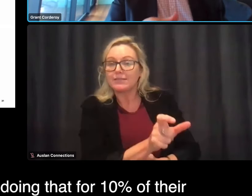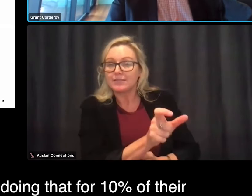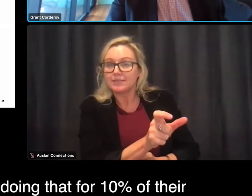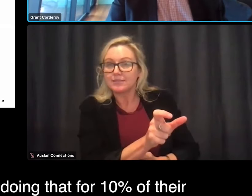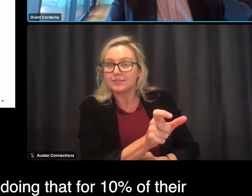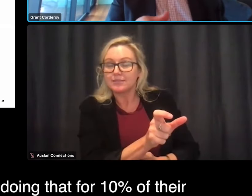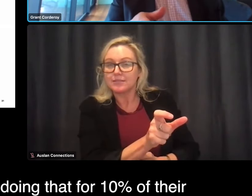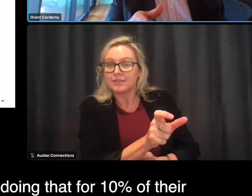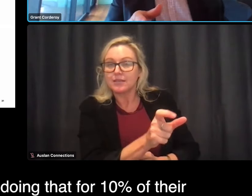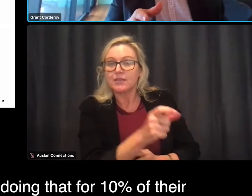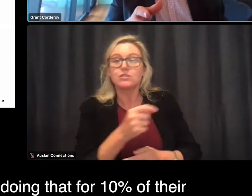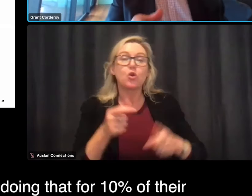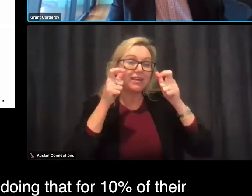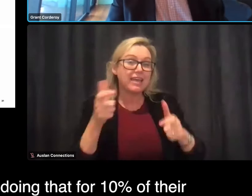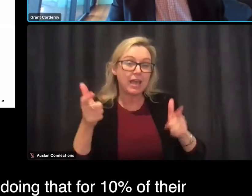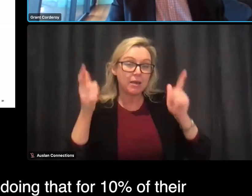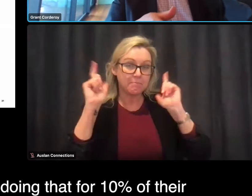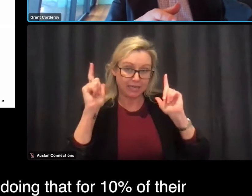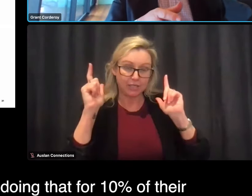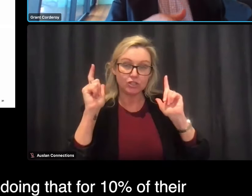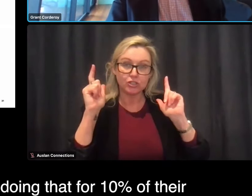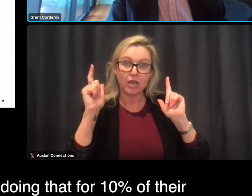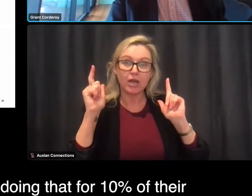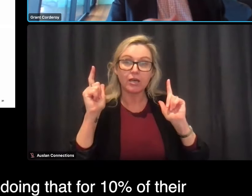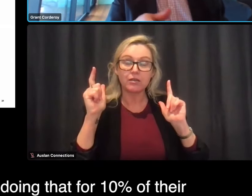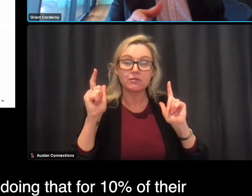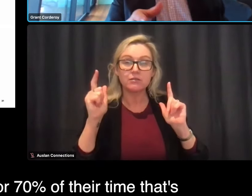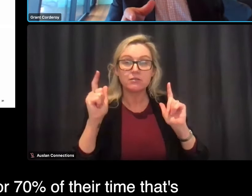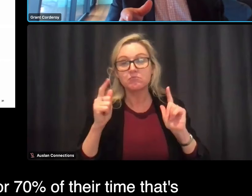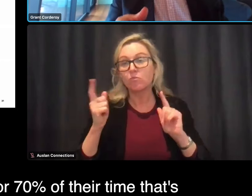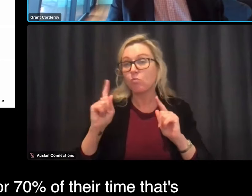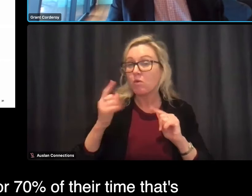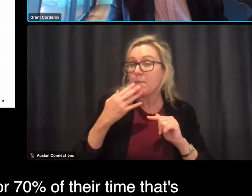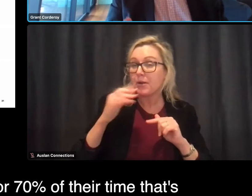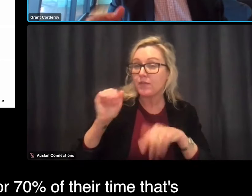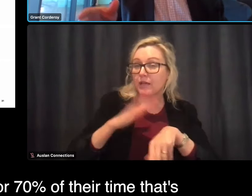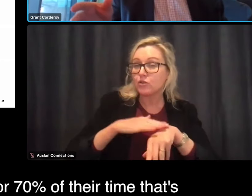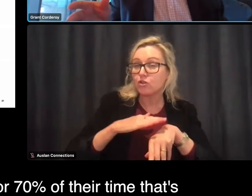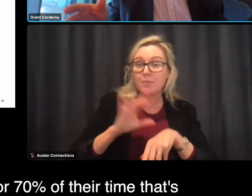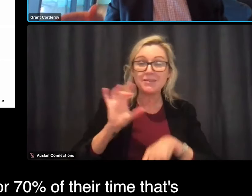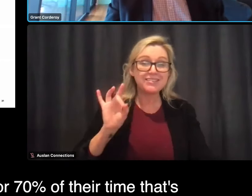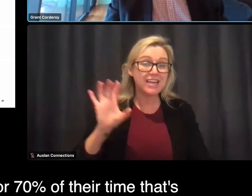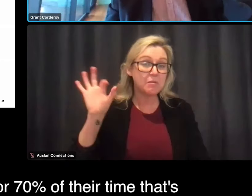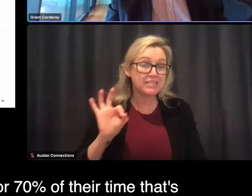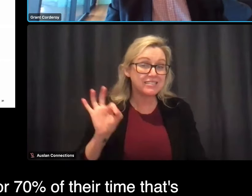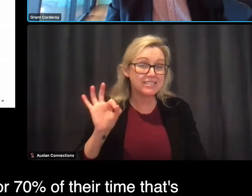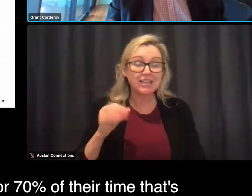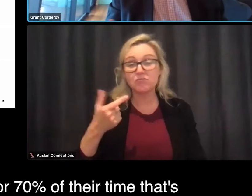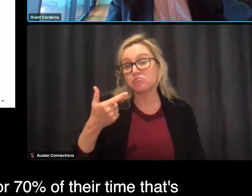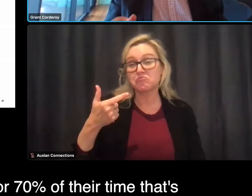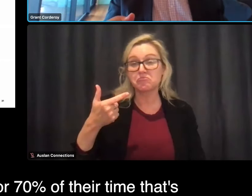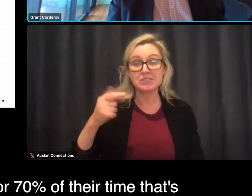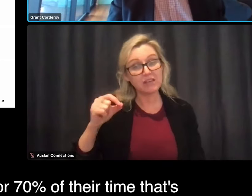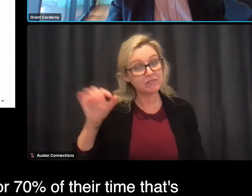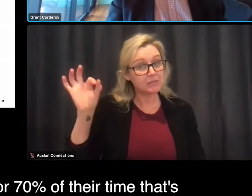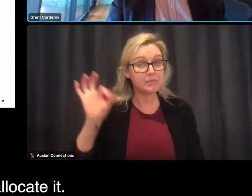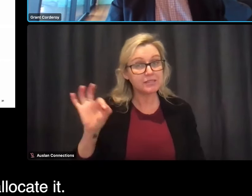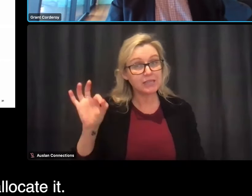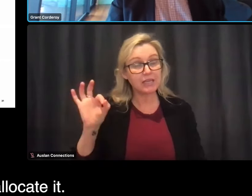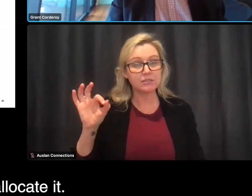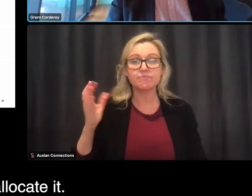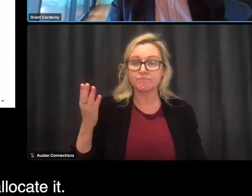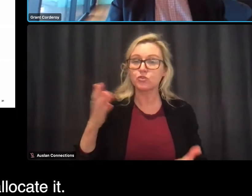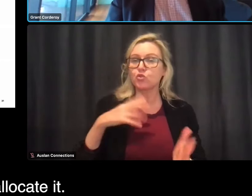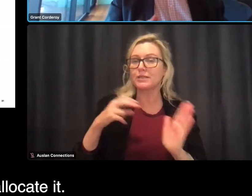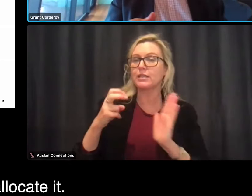that the care manager is doing that for 10% of their time, or 30% of their time, or 70% of their time, that's how